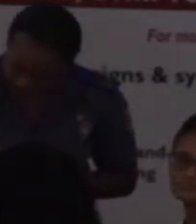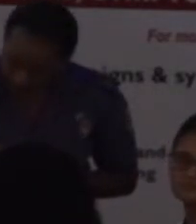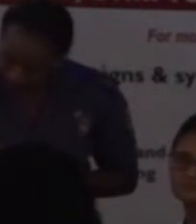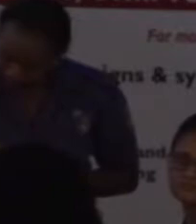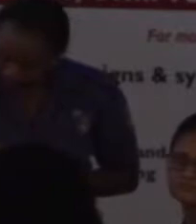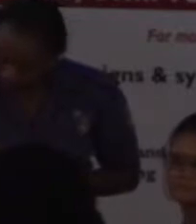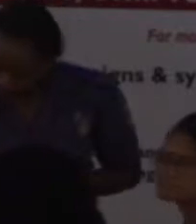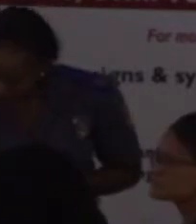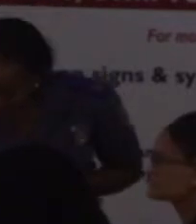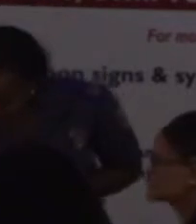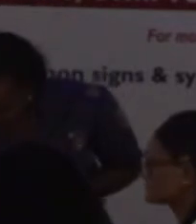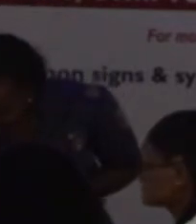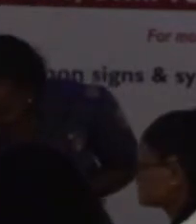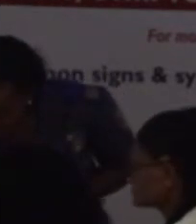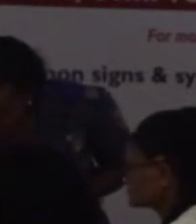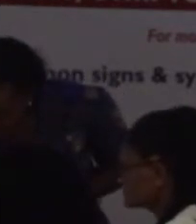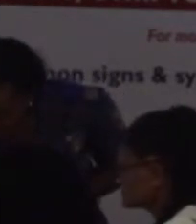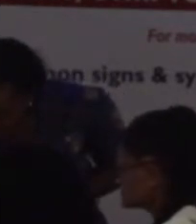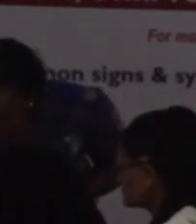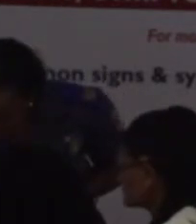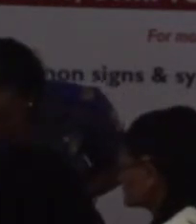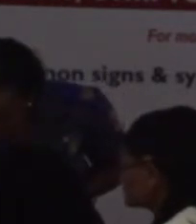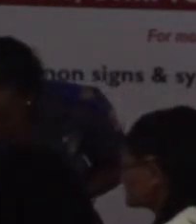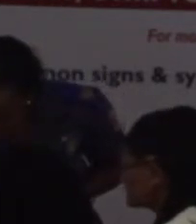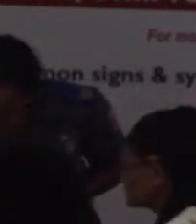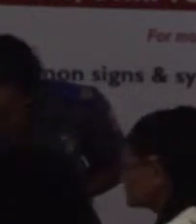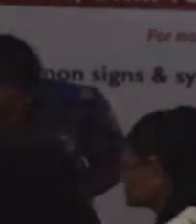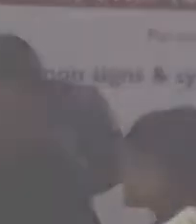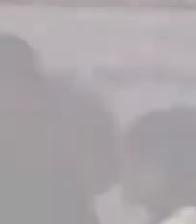please let us not spread any fake news anymore. Thank you.